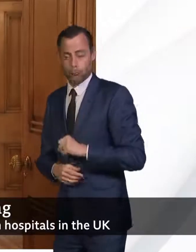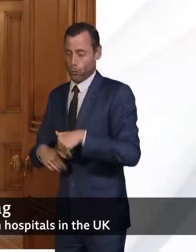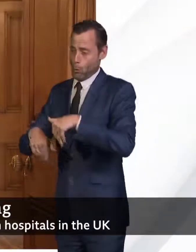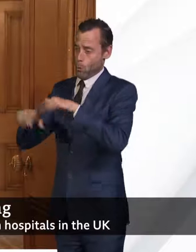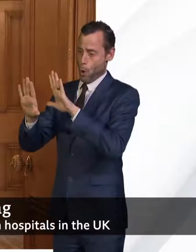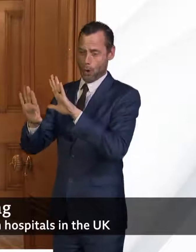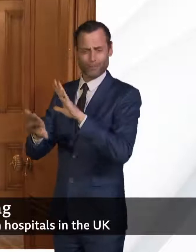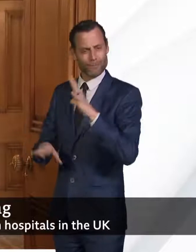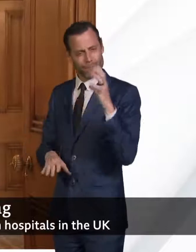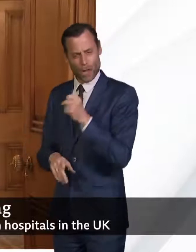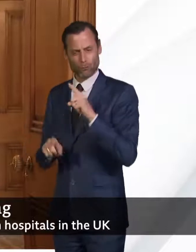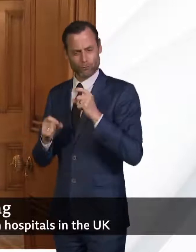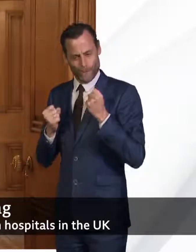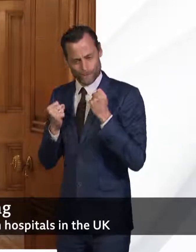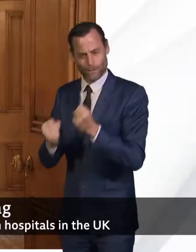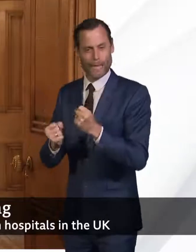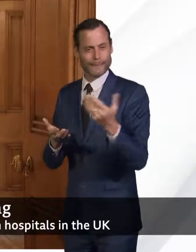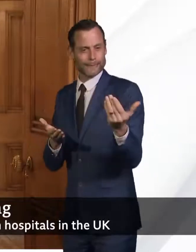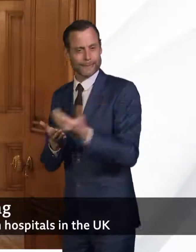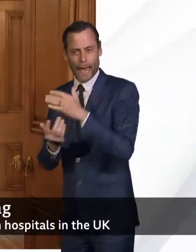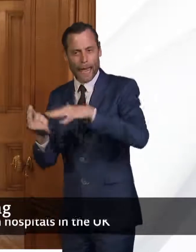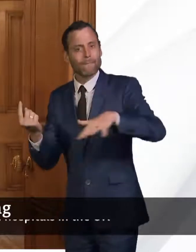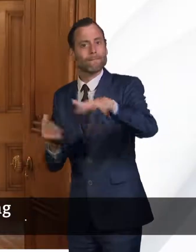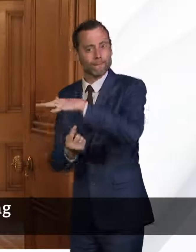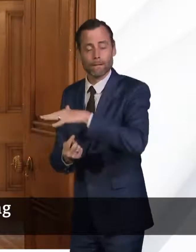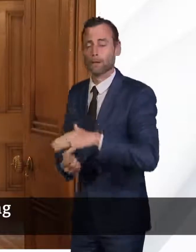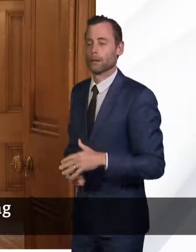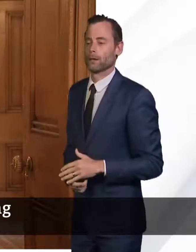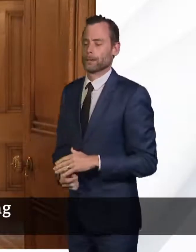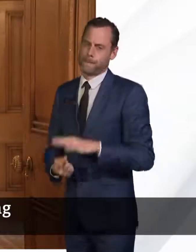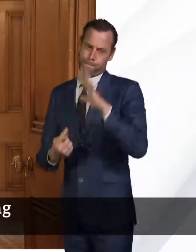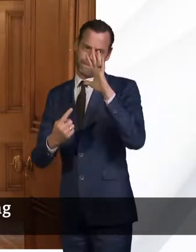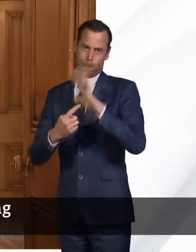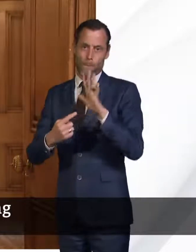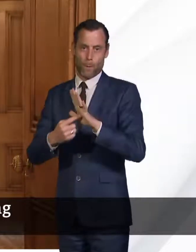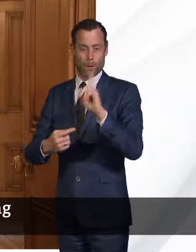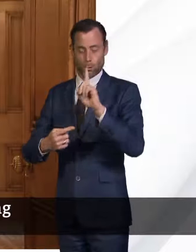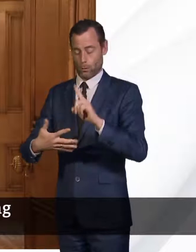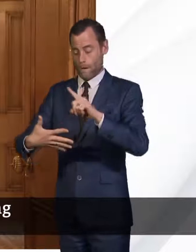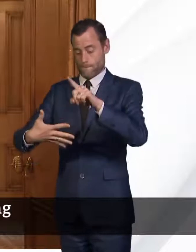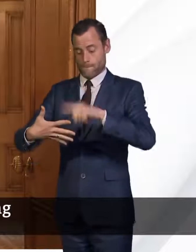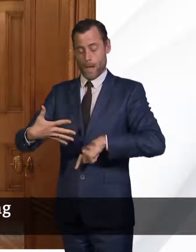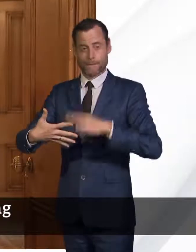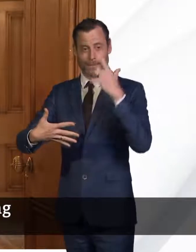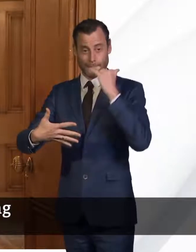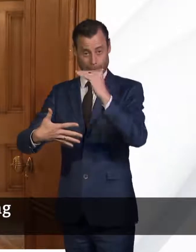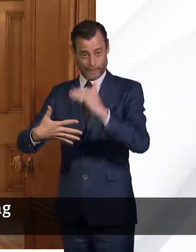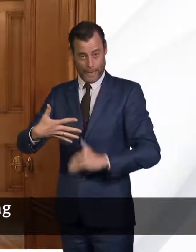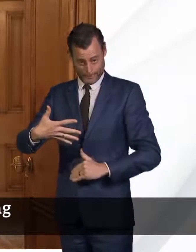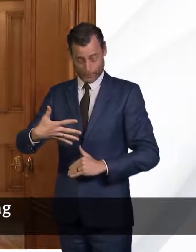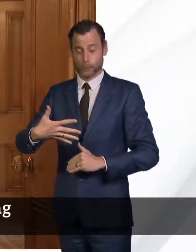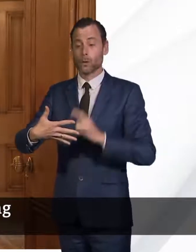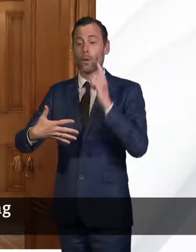We will not be changing the social distancing rules until our 5 tests have been met. The NHS